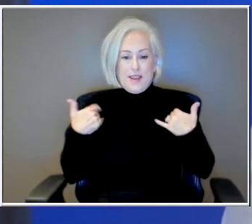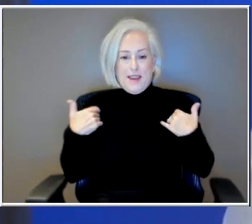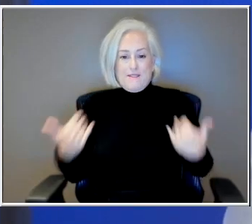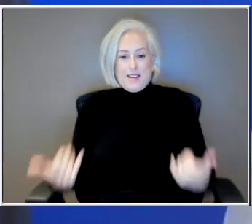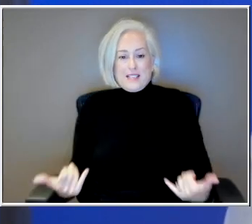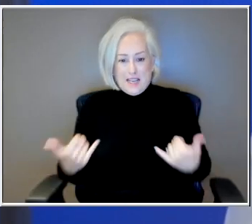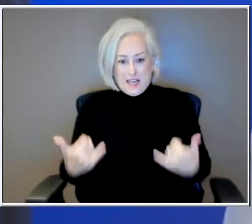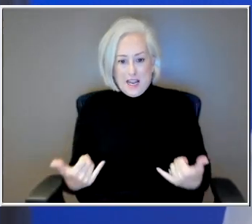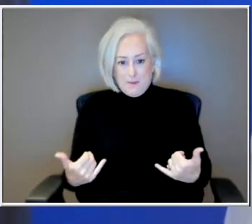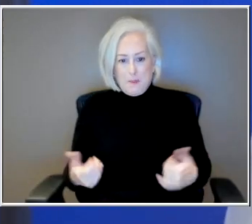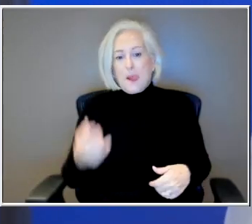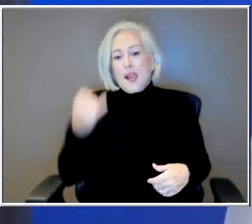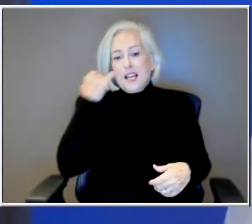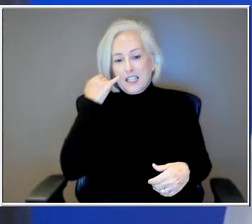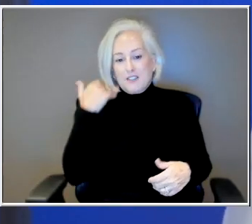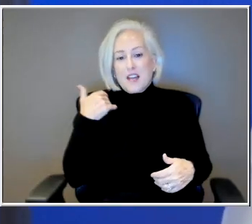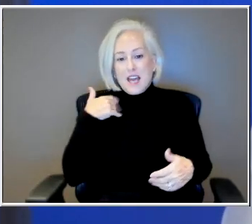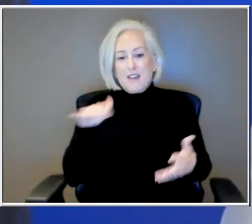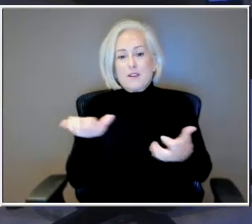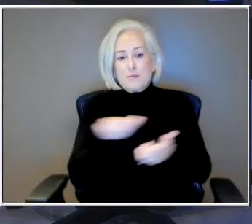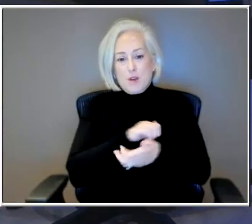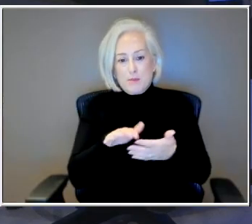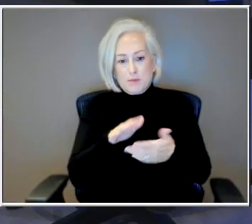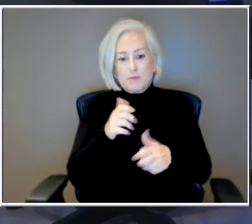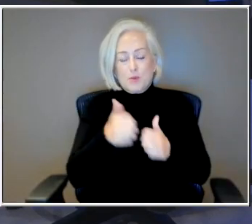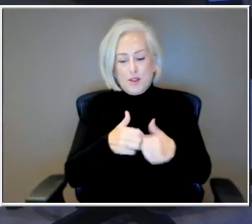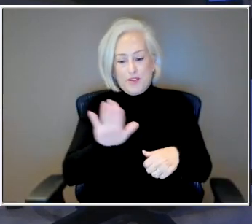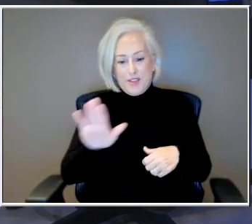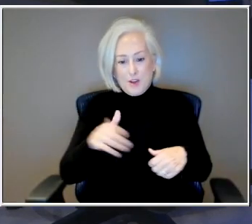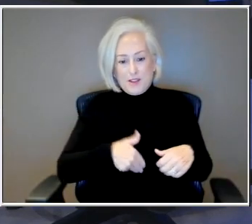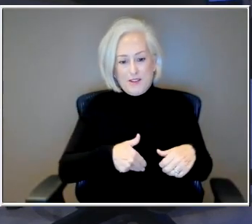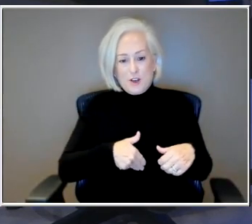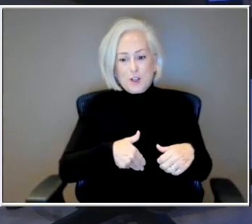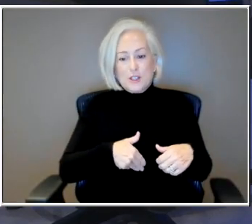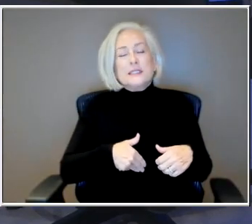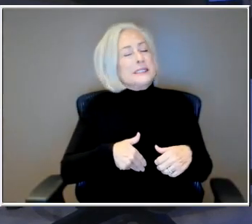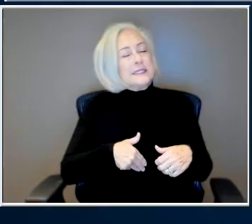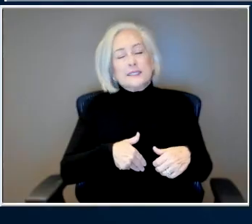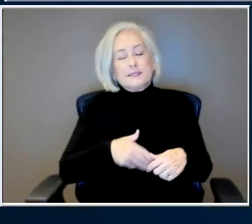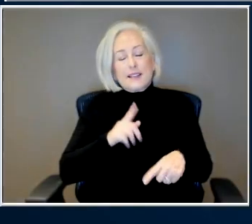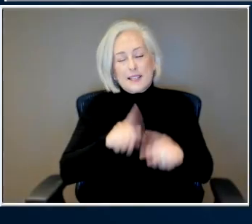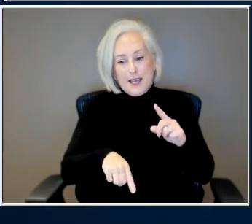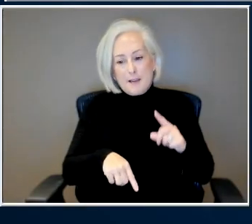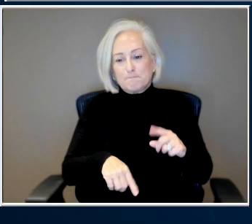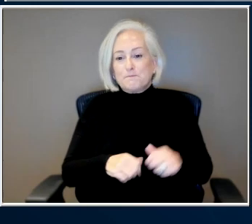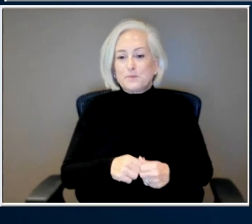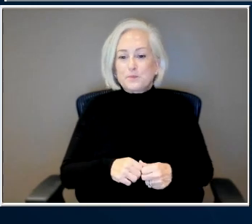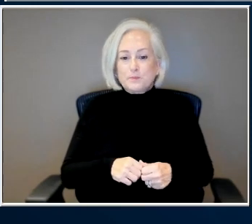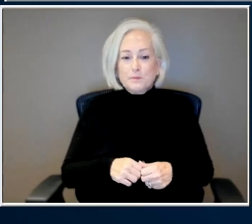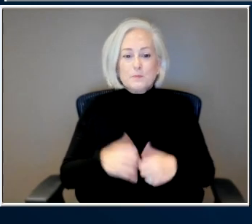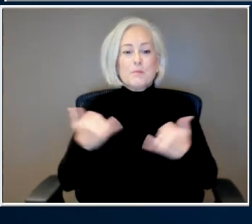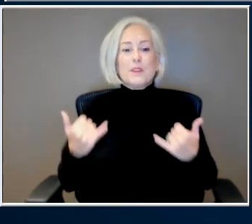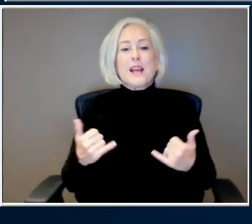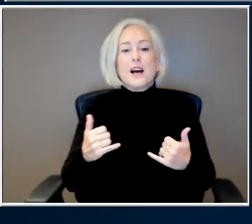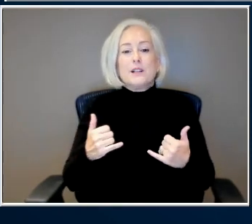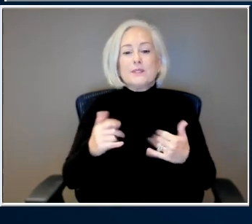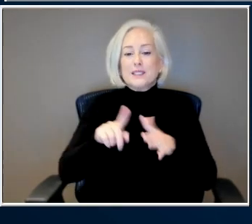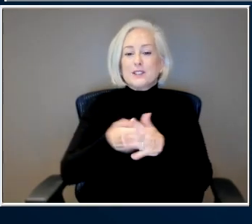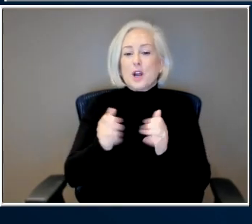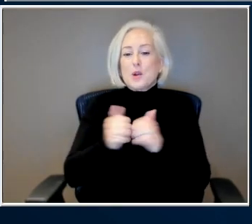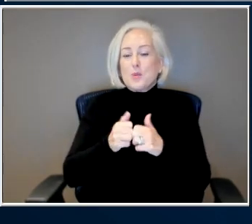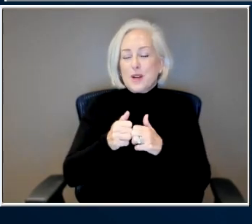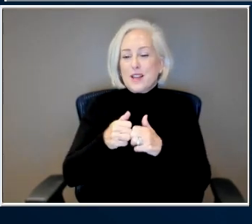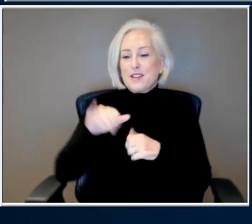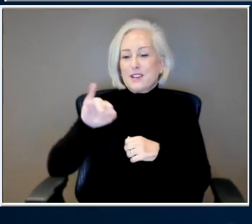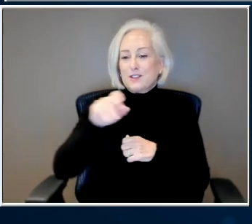some problems to their liver, that could be a problem. All right, I want to get to our takeaways today. So I'm going to start in Pennsylvania with Jeff and